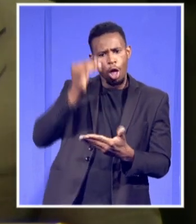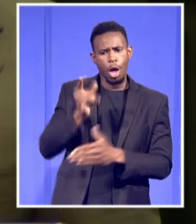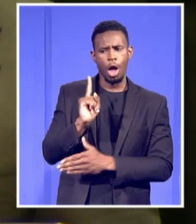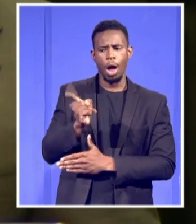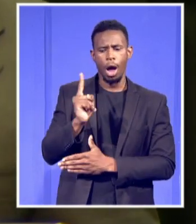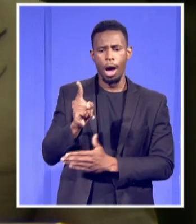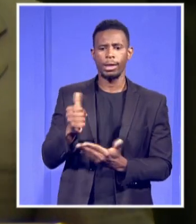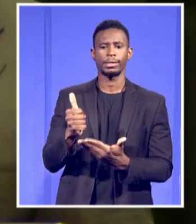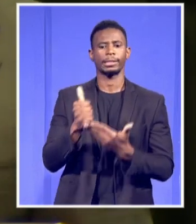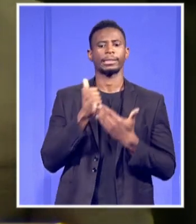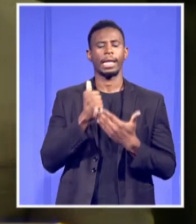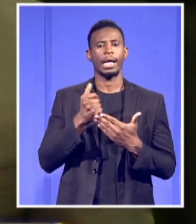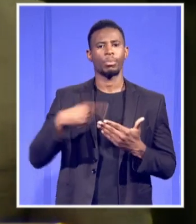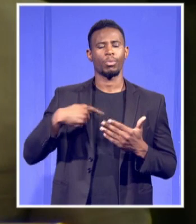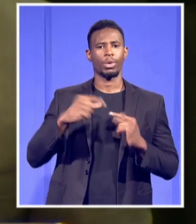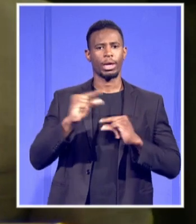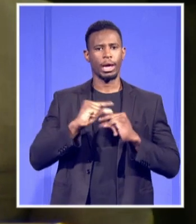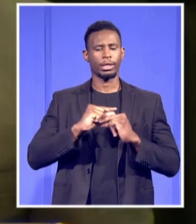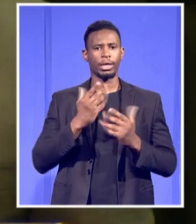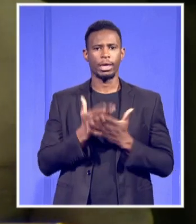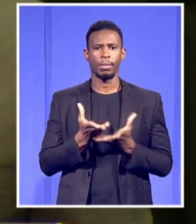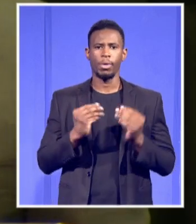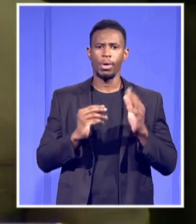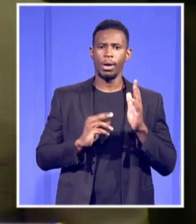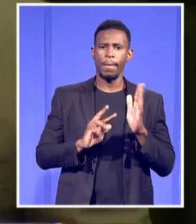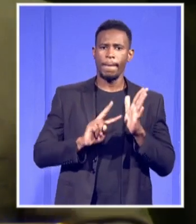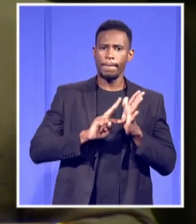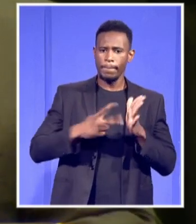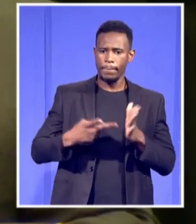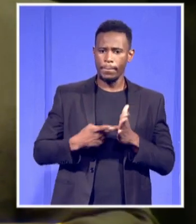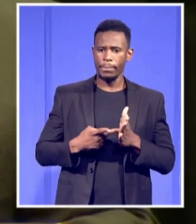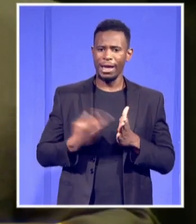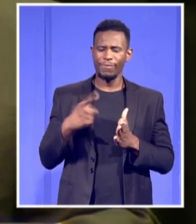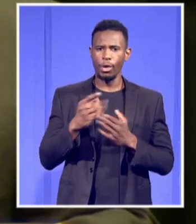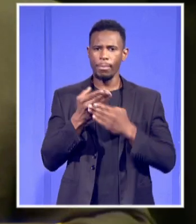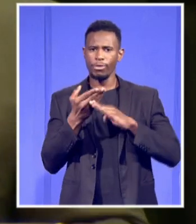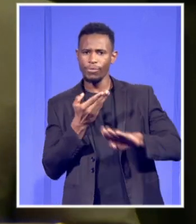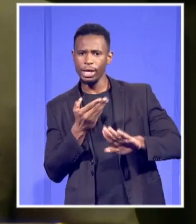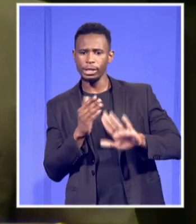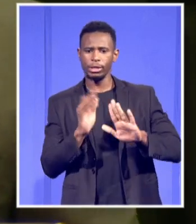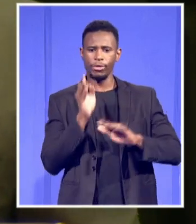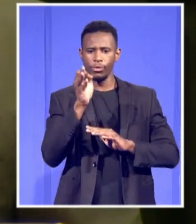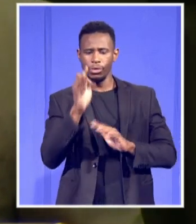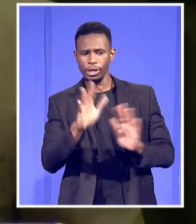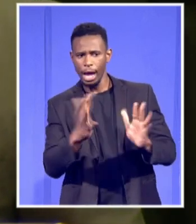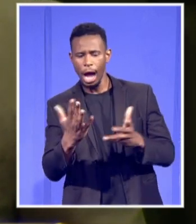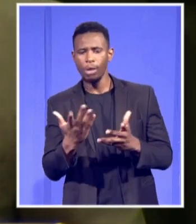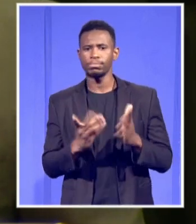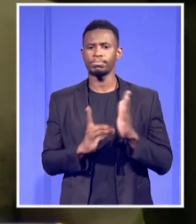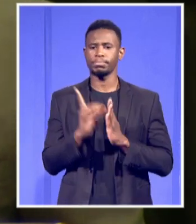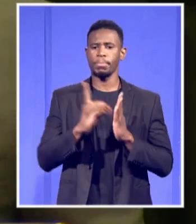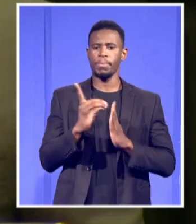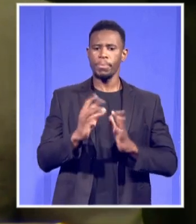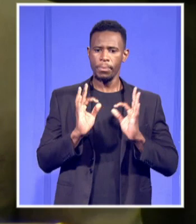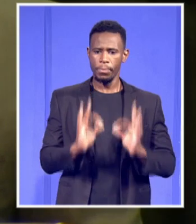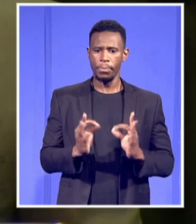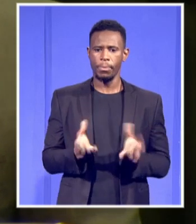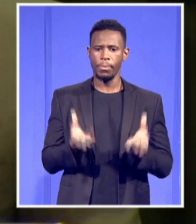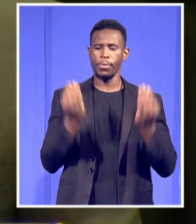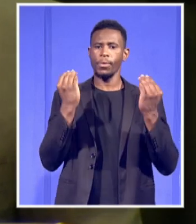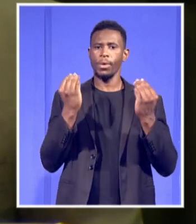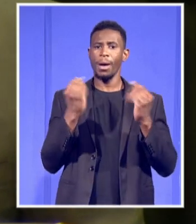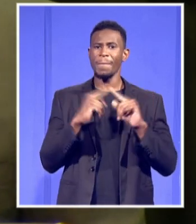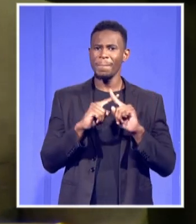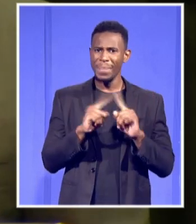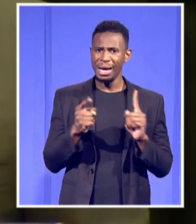a draft slum upgrading and prevention strategy. However, it has become eminent